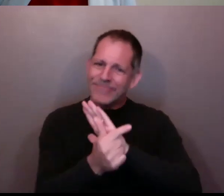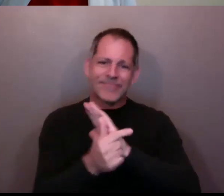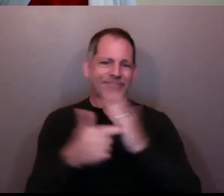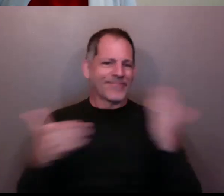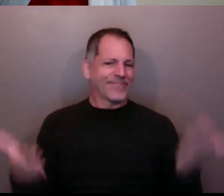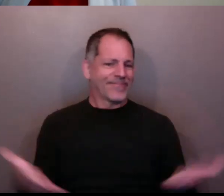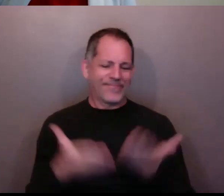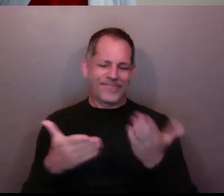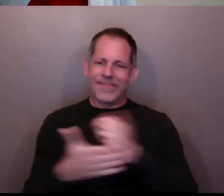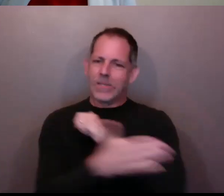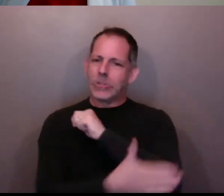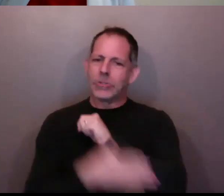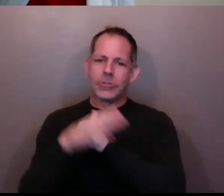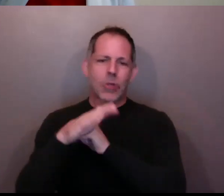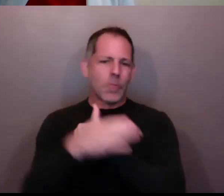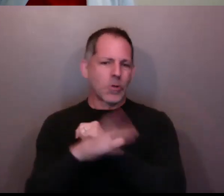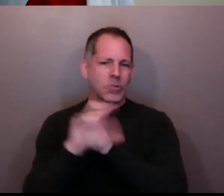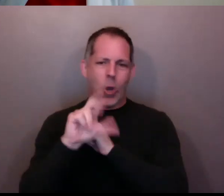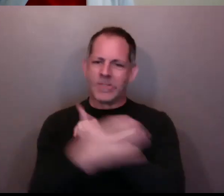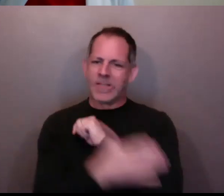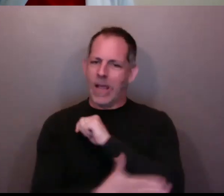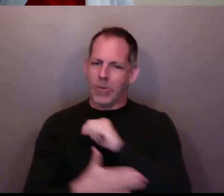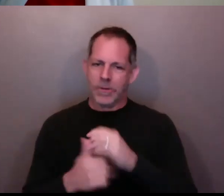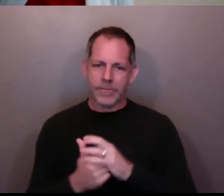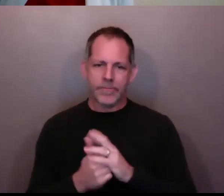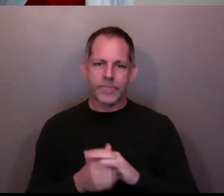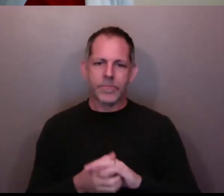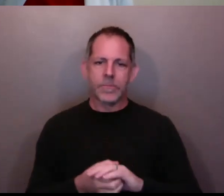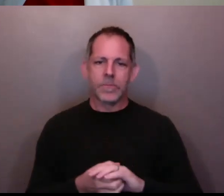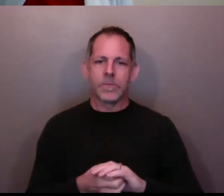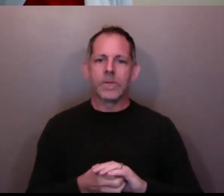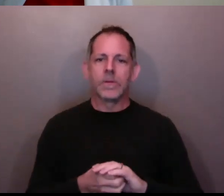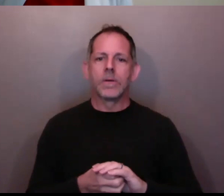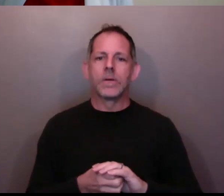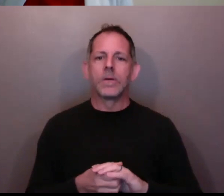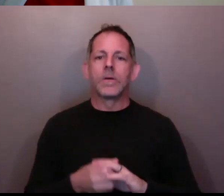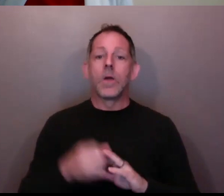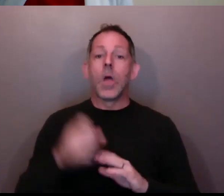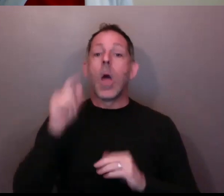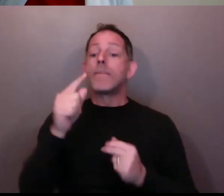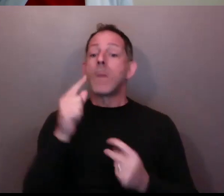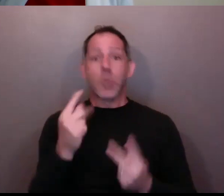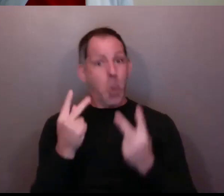Visitation can be remote via electronic means, outdoors,